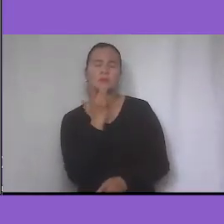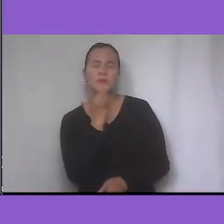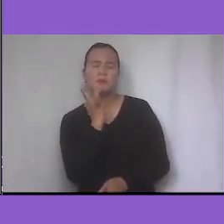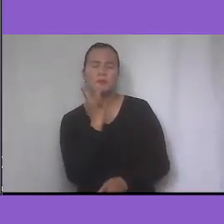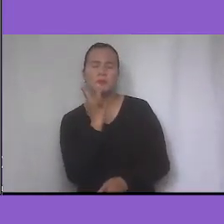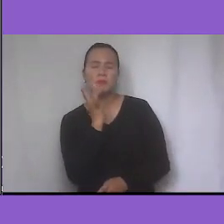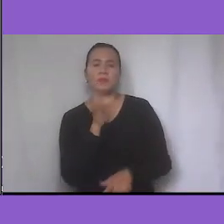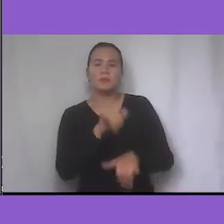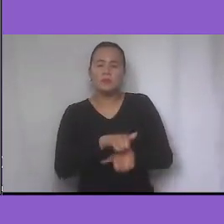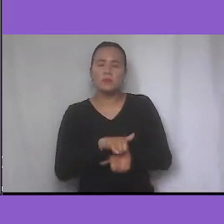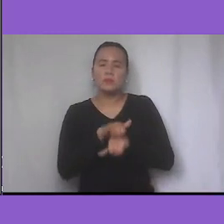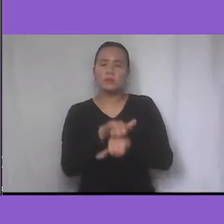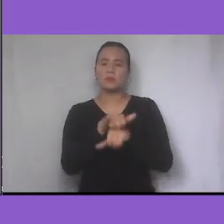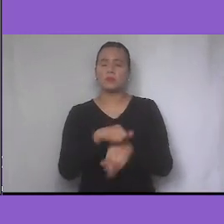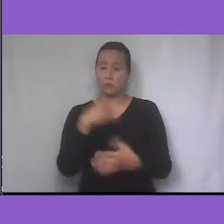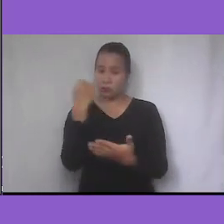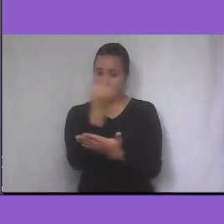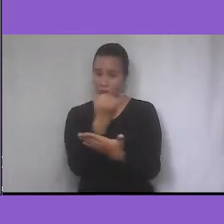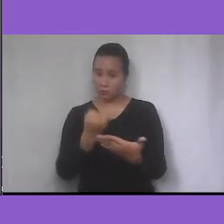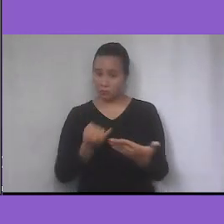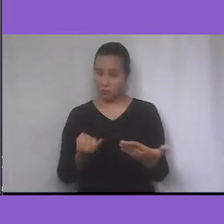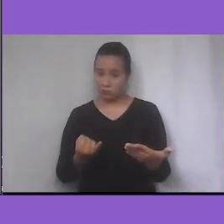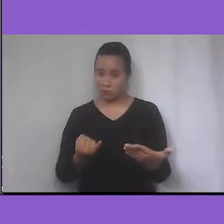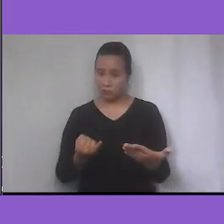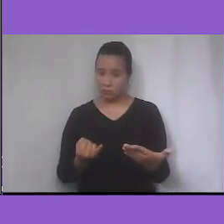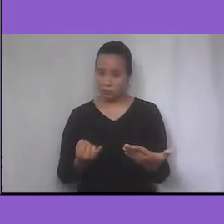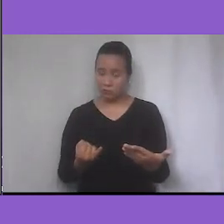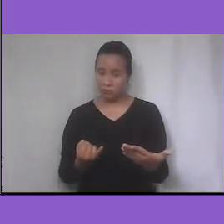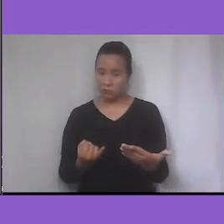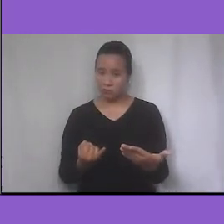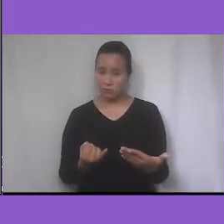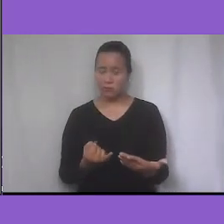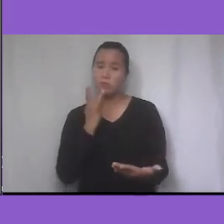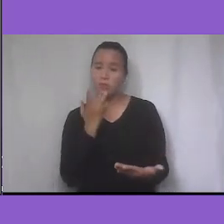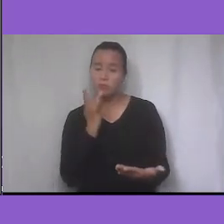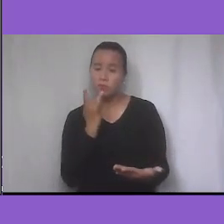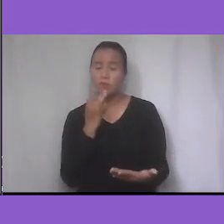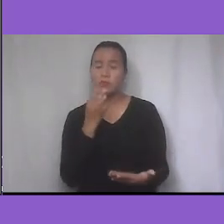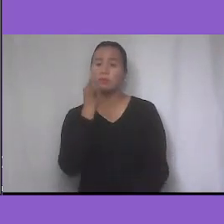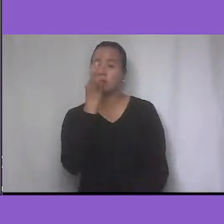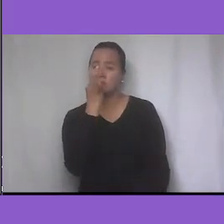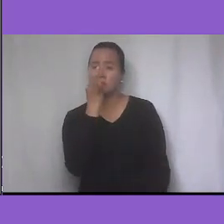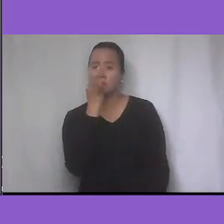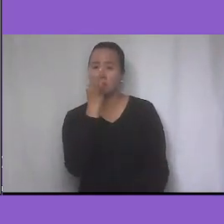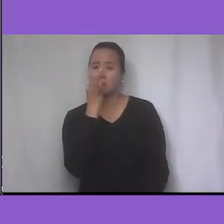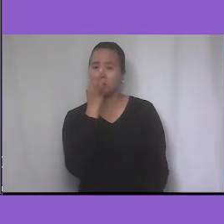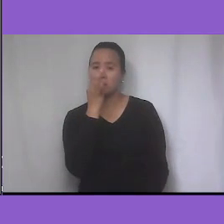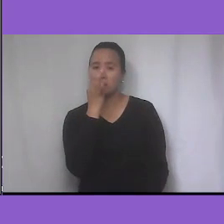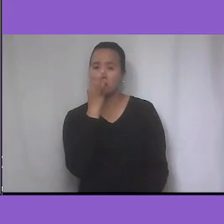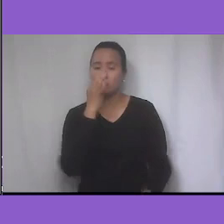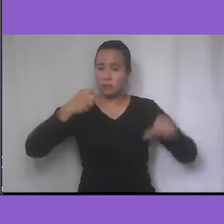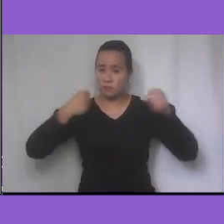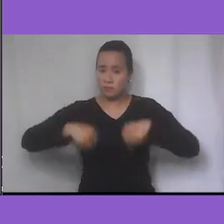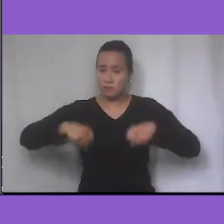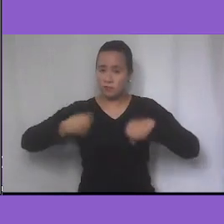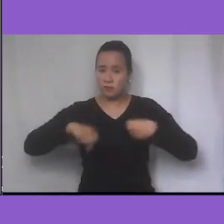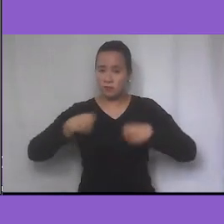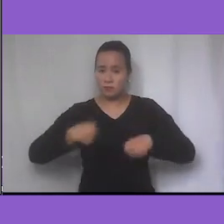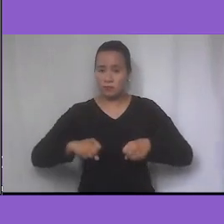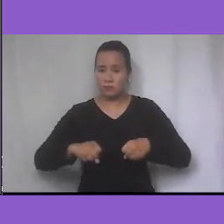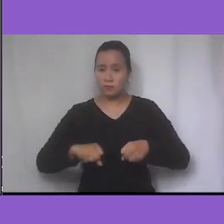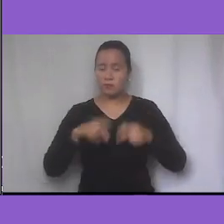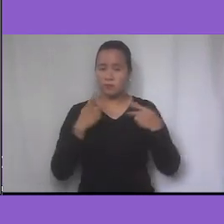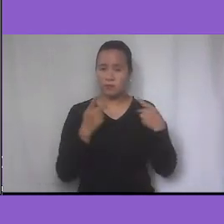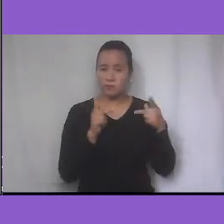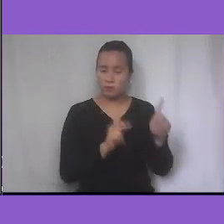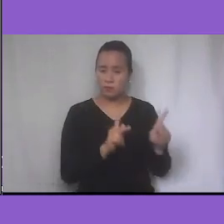drawing, maybe our favorites in terms of the food we like, the sport we want to try, the processes that we want to